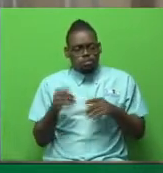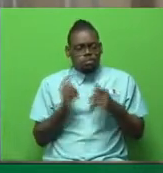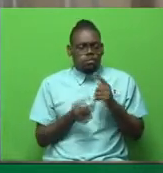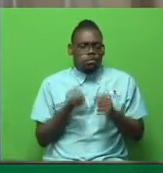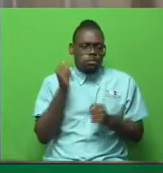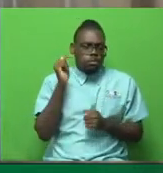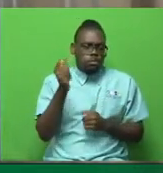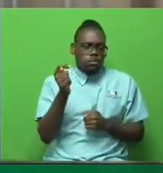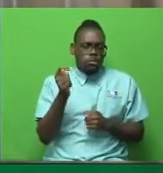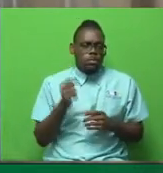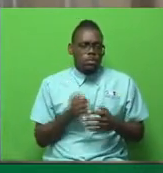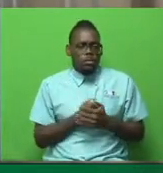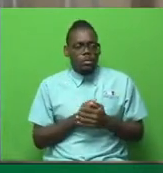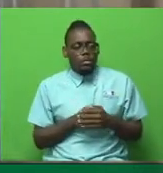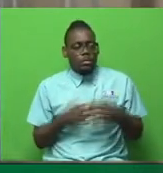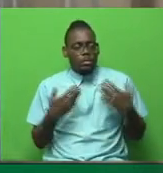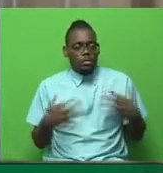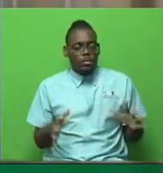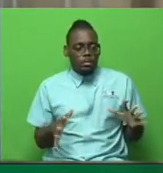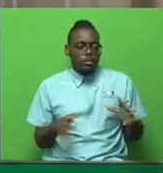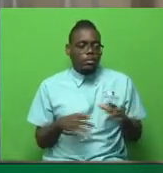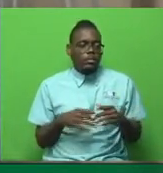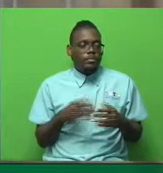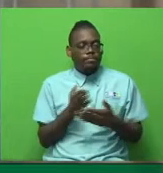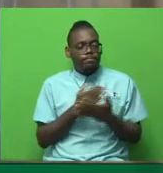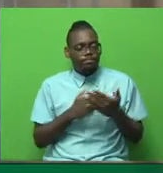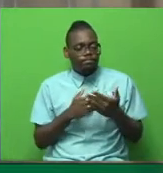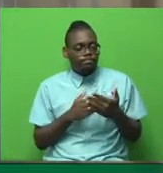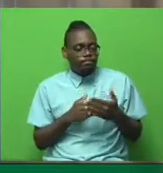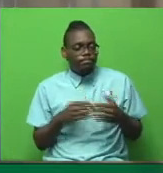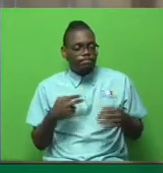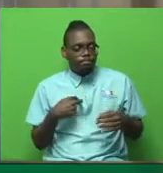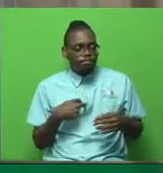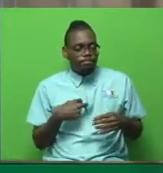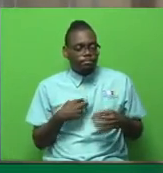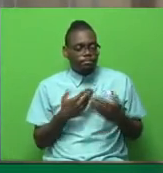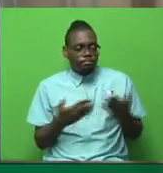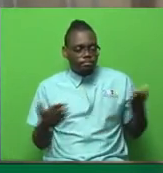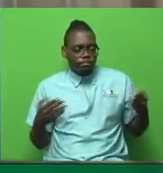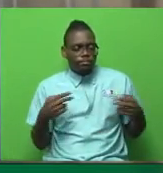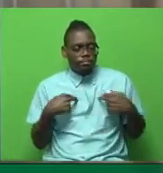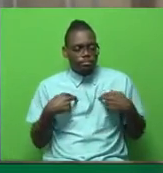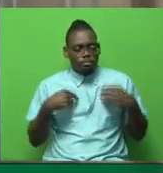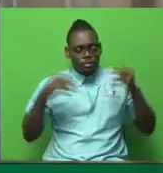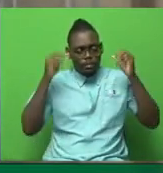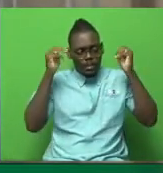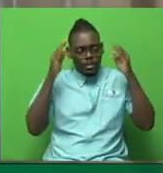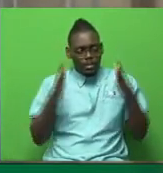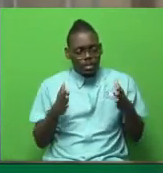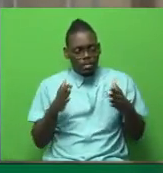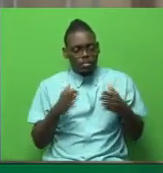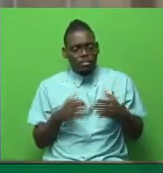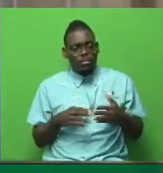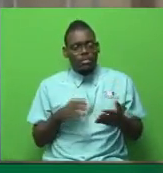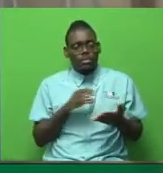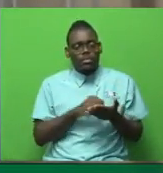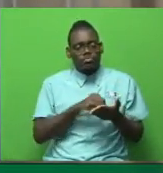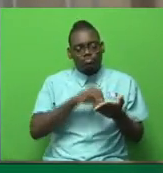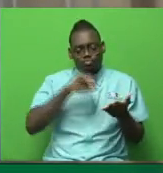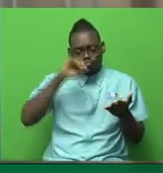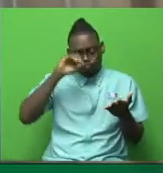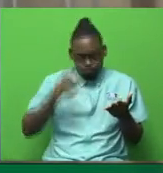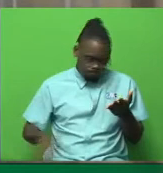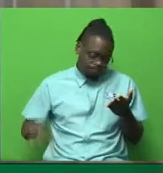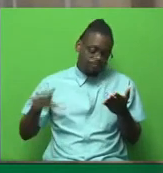Minister chose to leave out and you decide why Madam speaker Finance has a